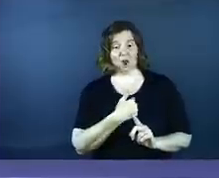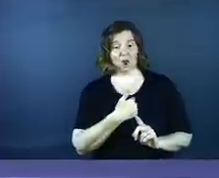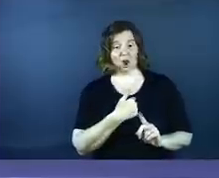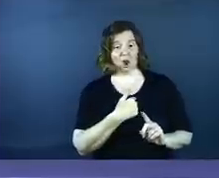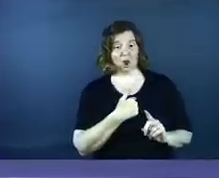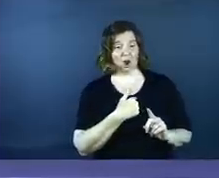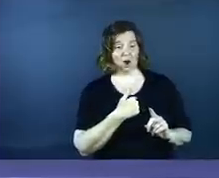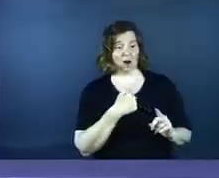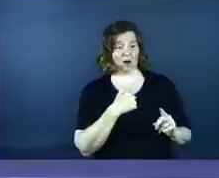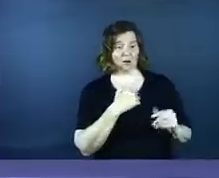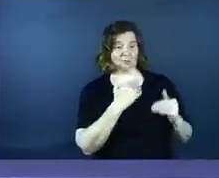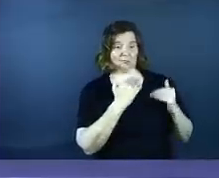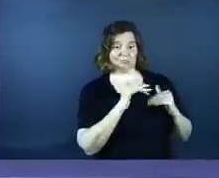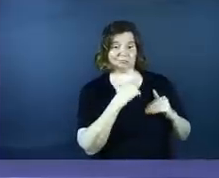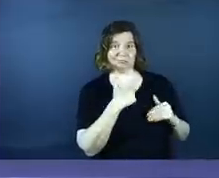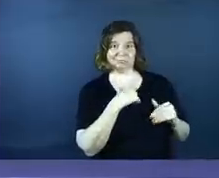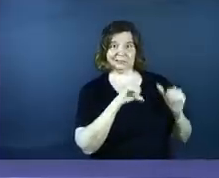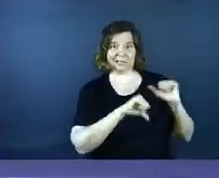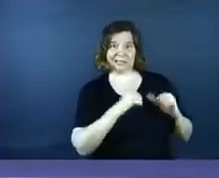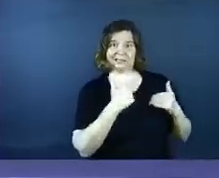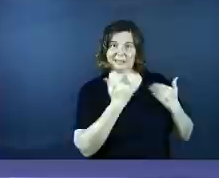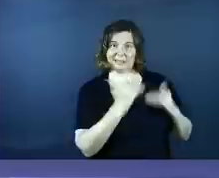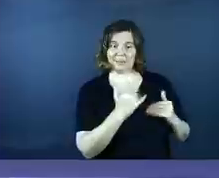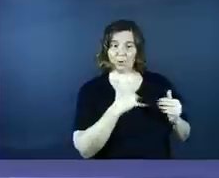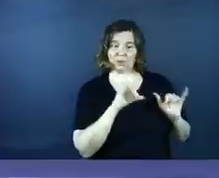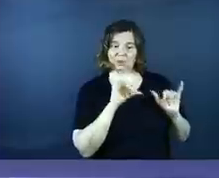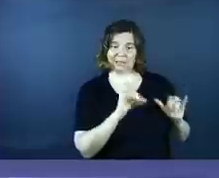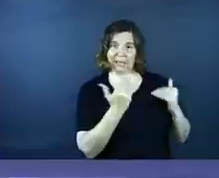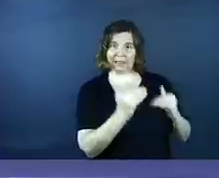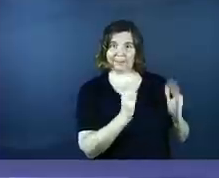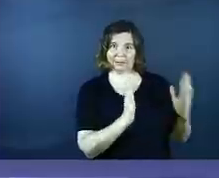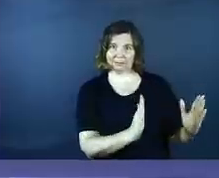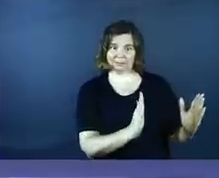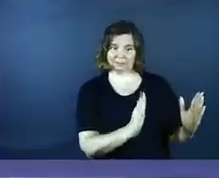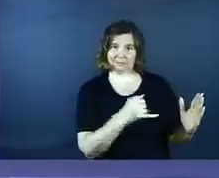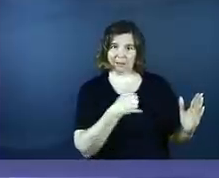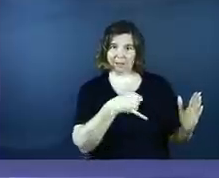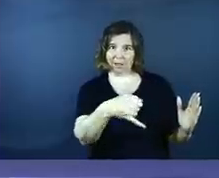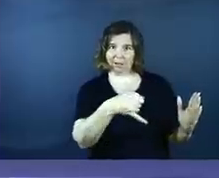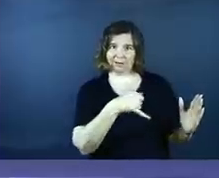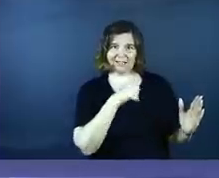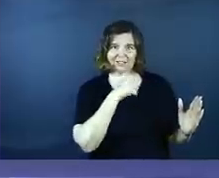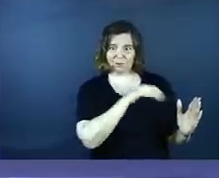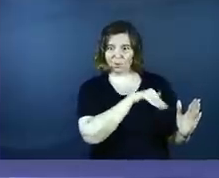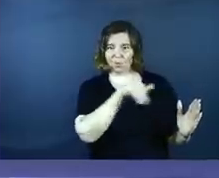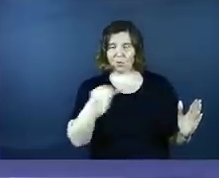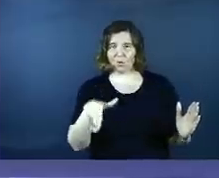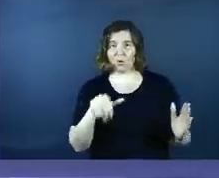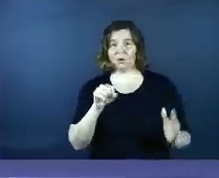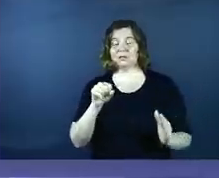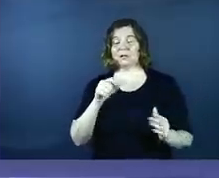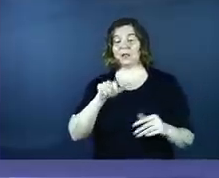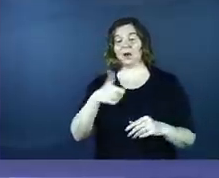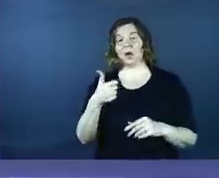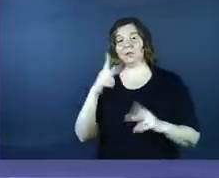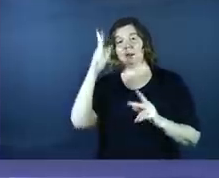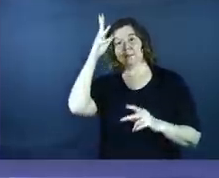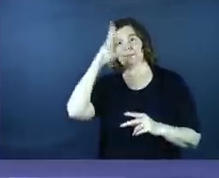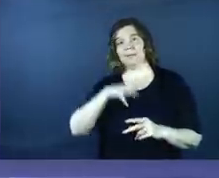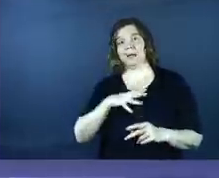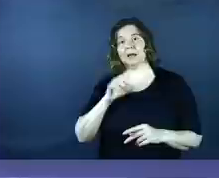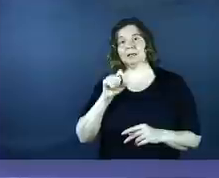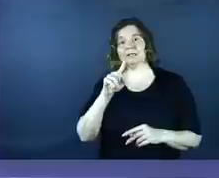discipline has limitations and we should stay within those limitations. And she's not the only one. Stephen Gould also said this.